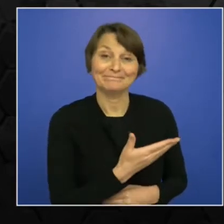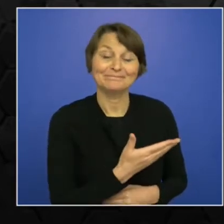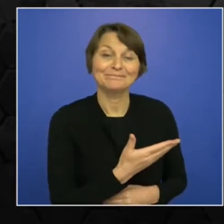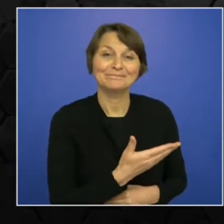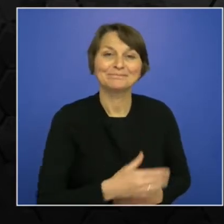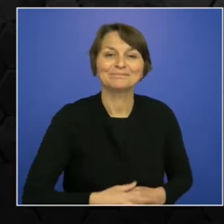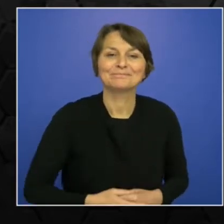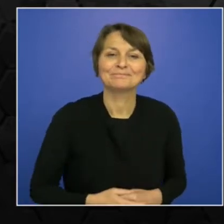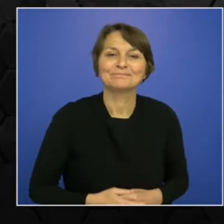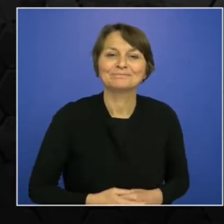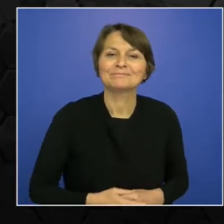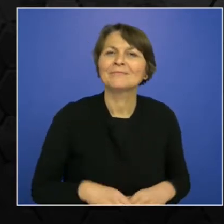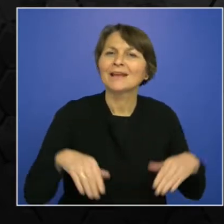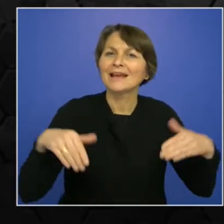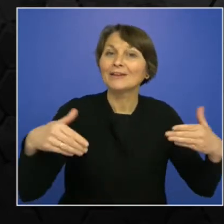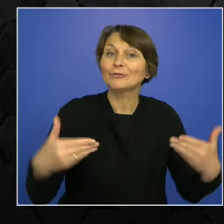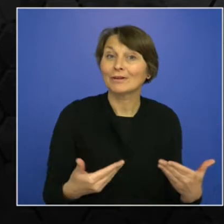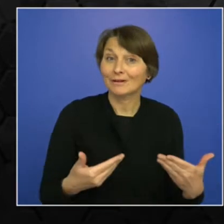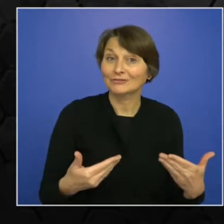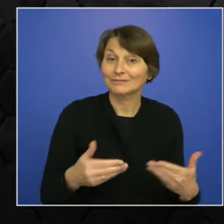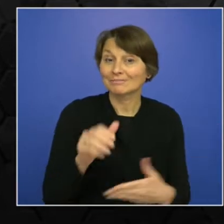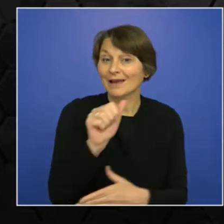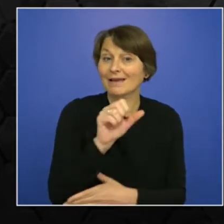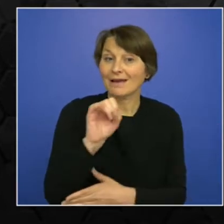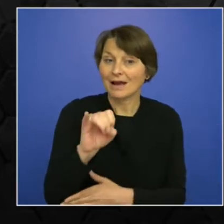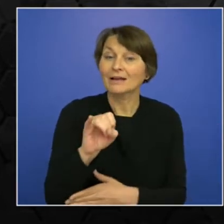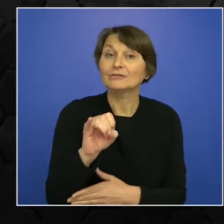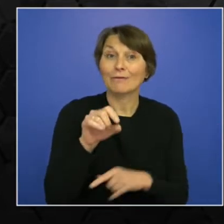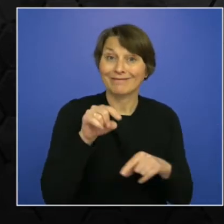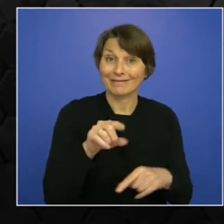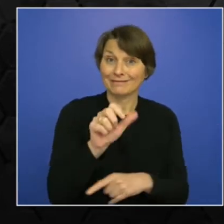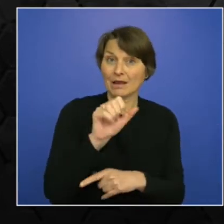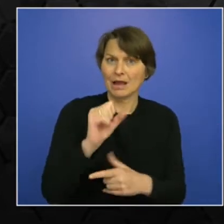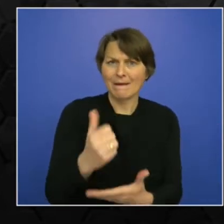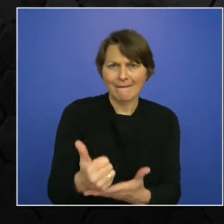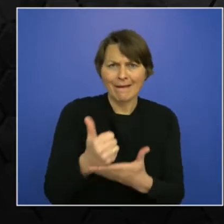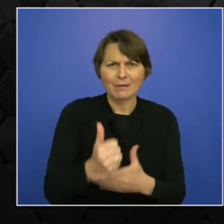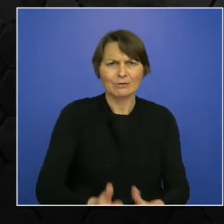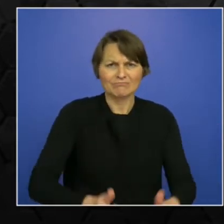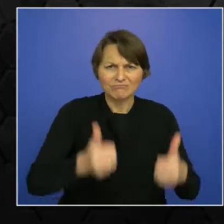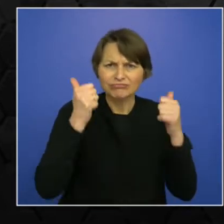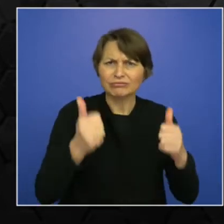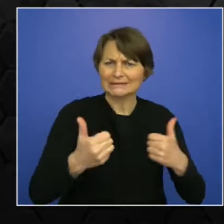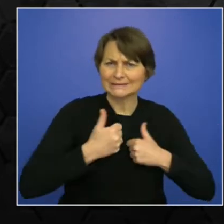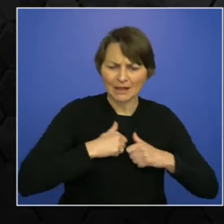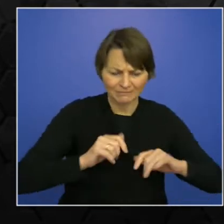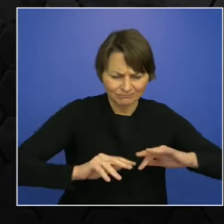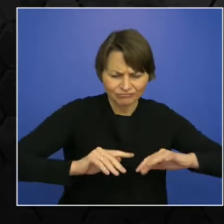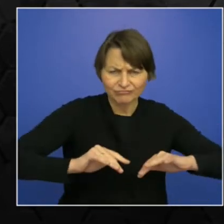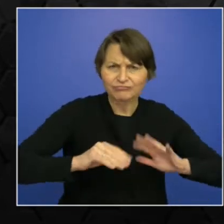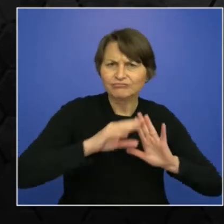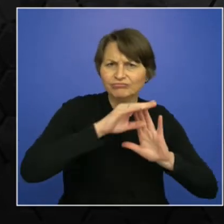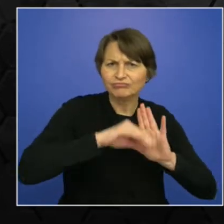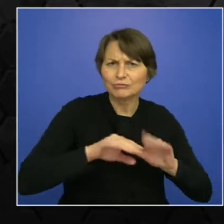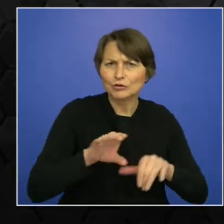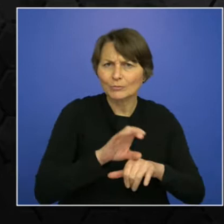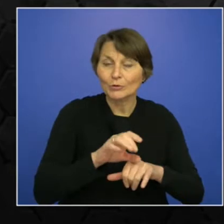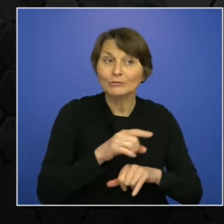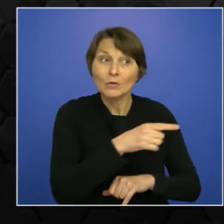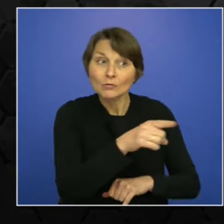AI enables us to build amazing software that can improve healthcare, enable people to overcome